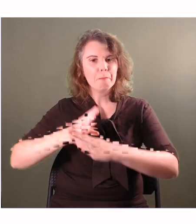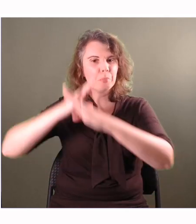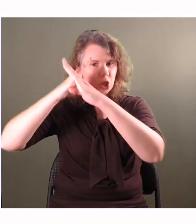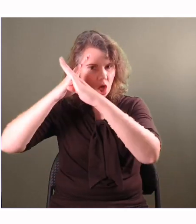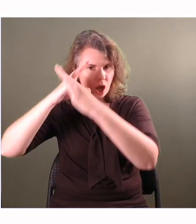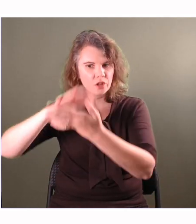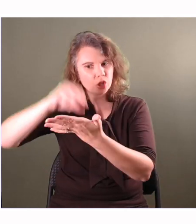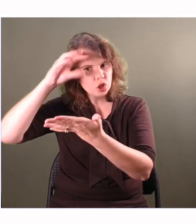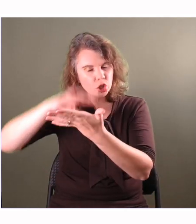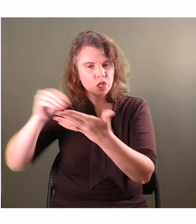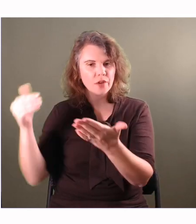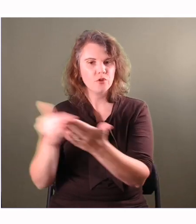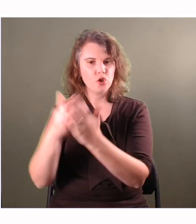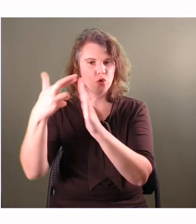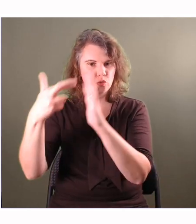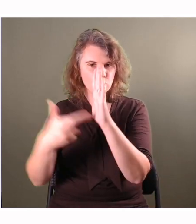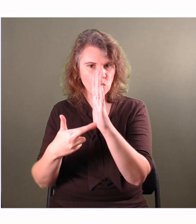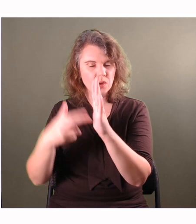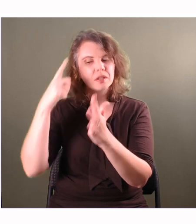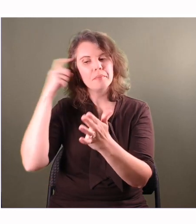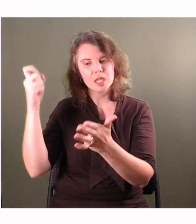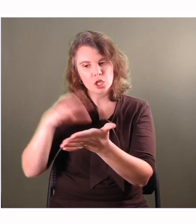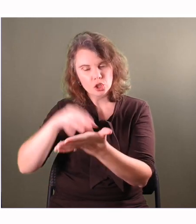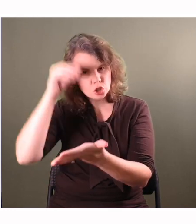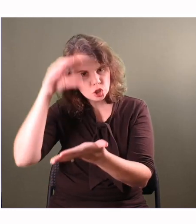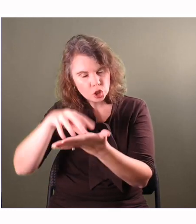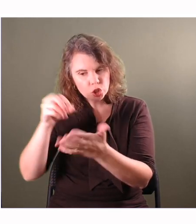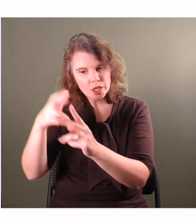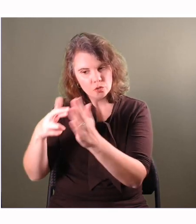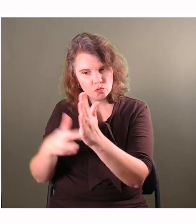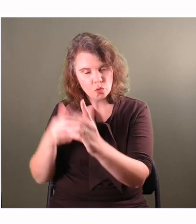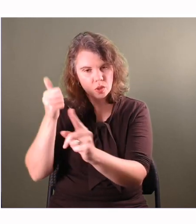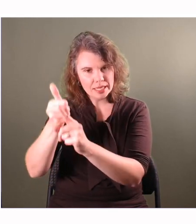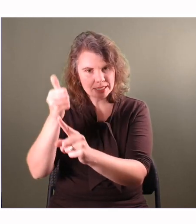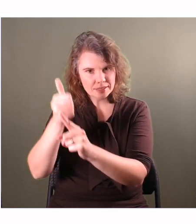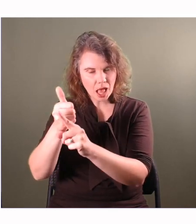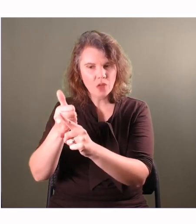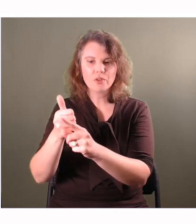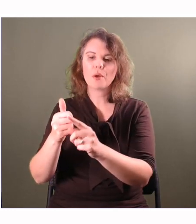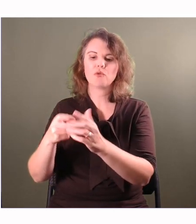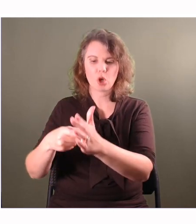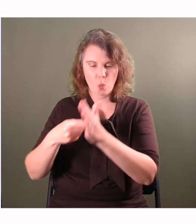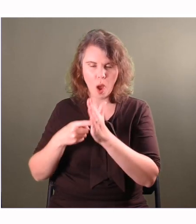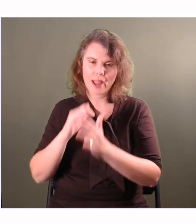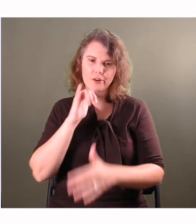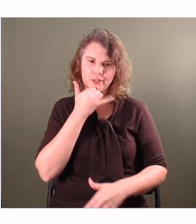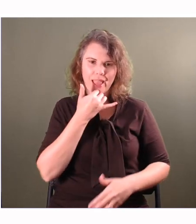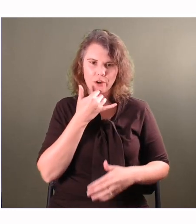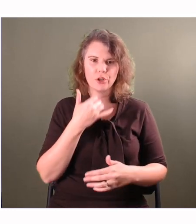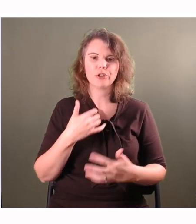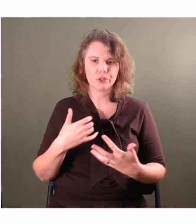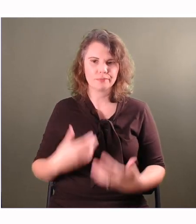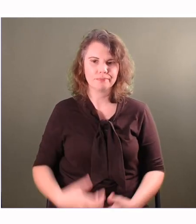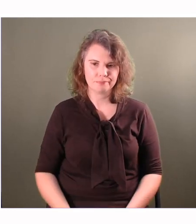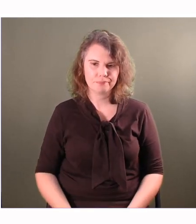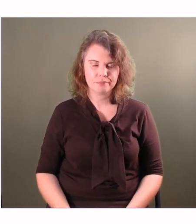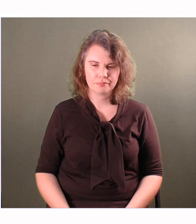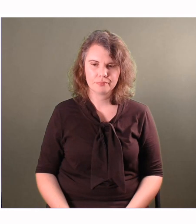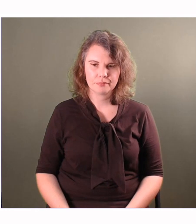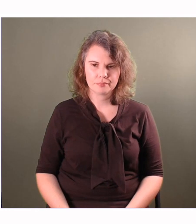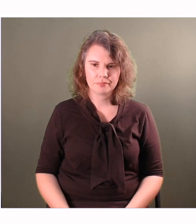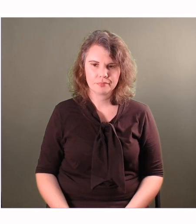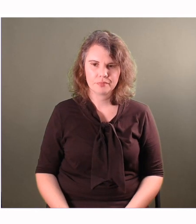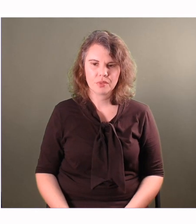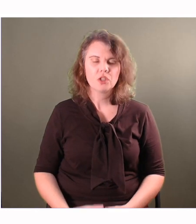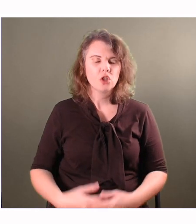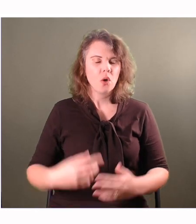new second-order rules because the learning rule itself is based on error, which creates cue competition.